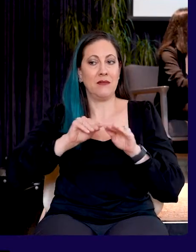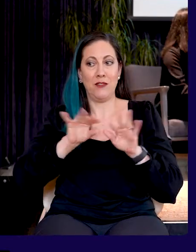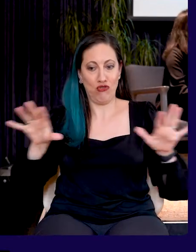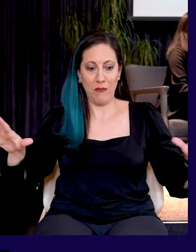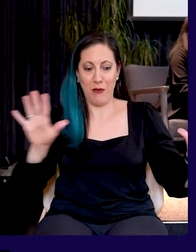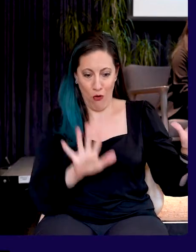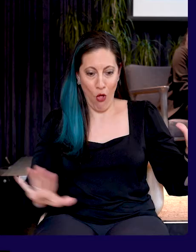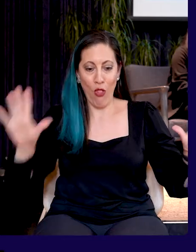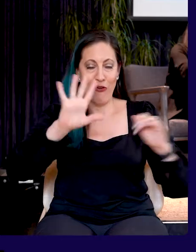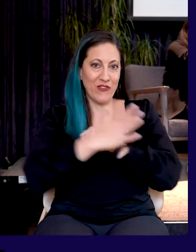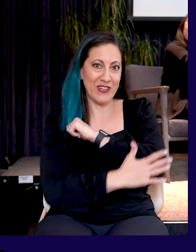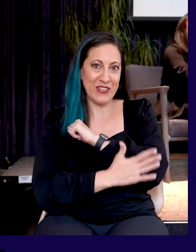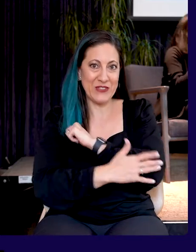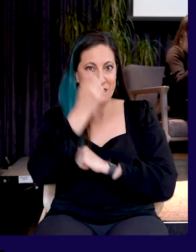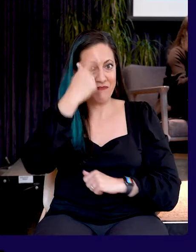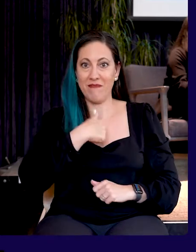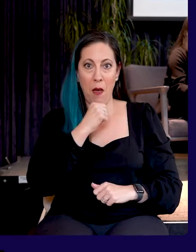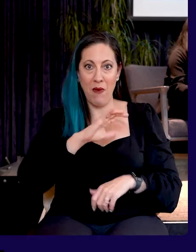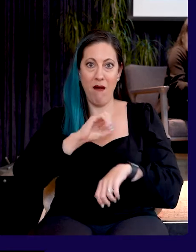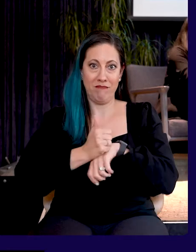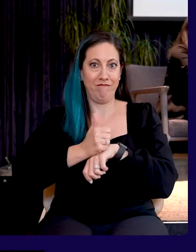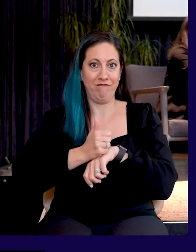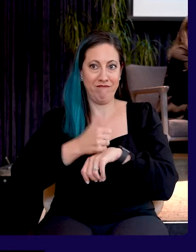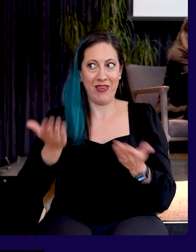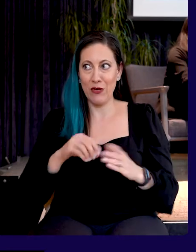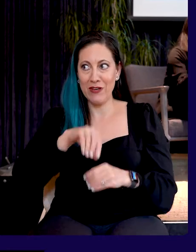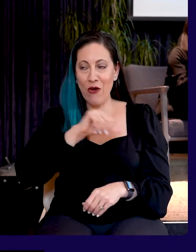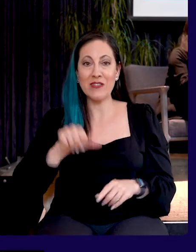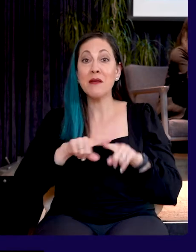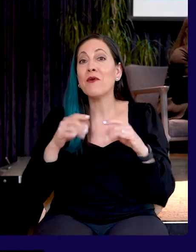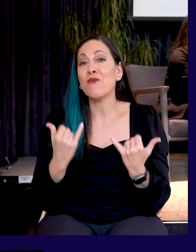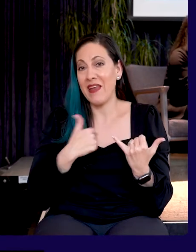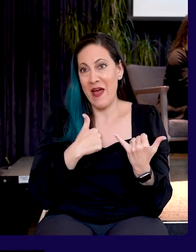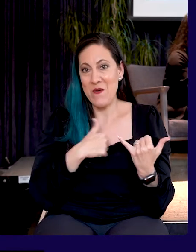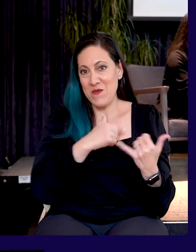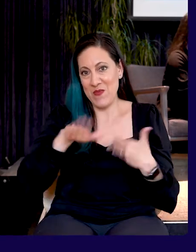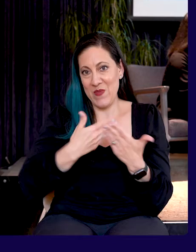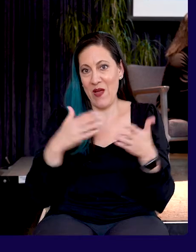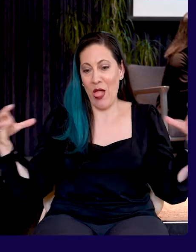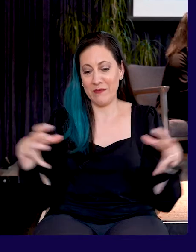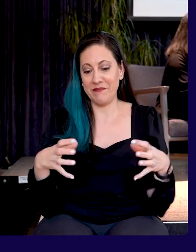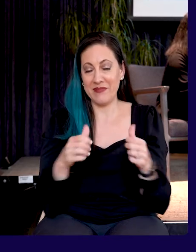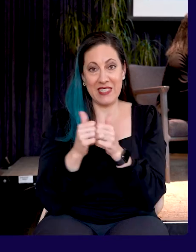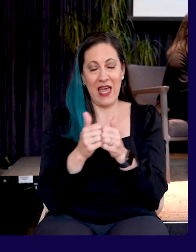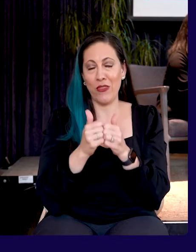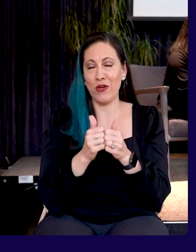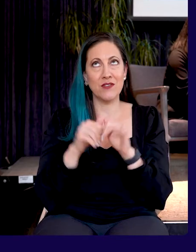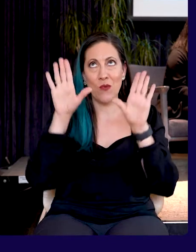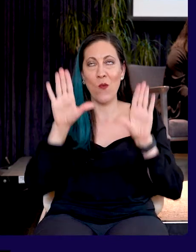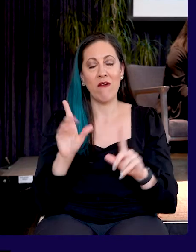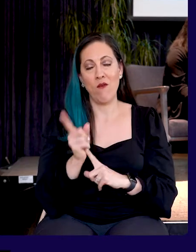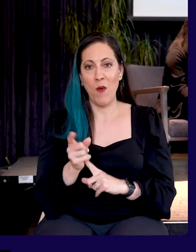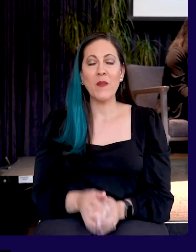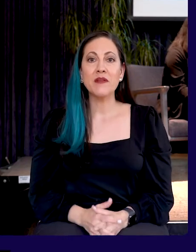the country, because I am not actually based in Austin. But in this moment in time, we are all here together, which is such a wonderful